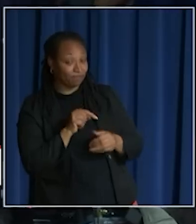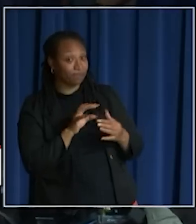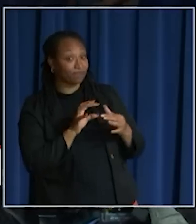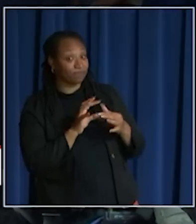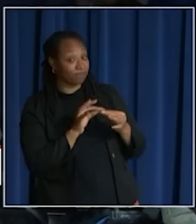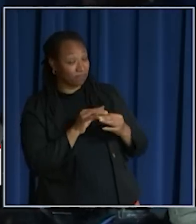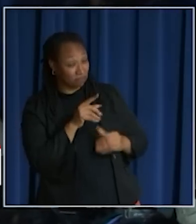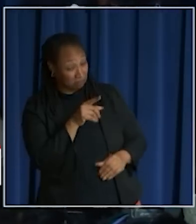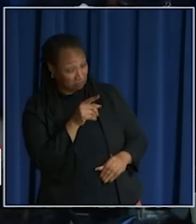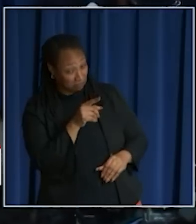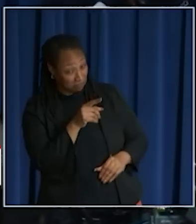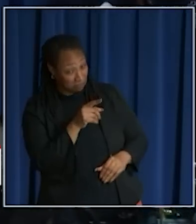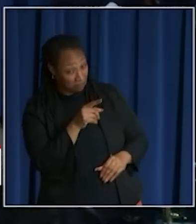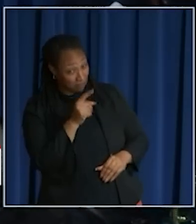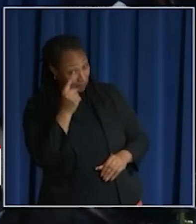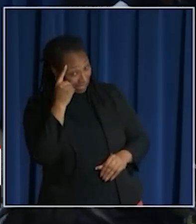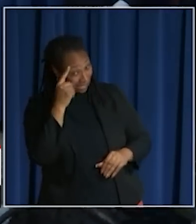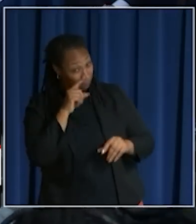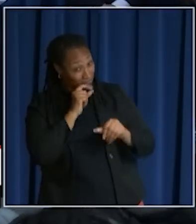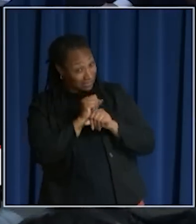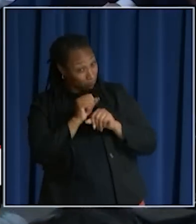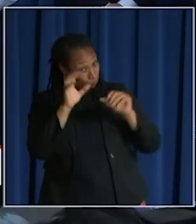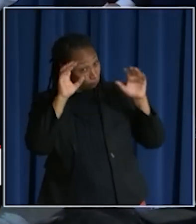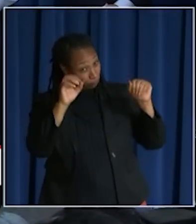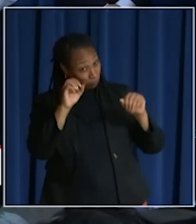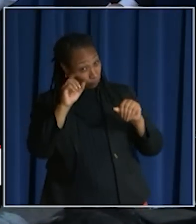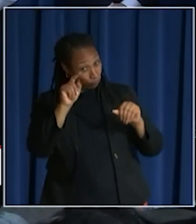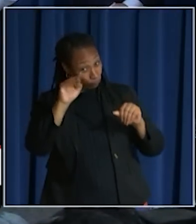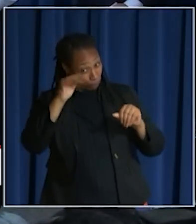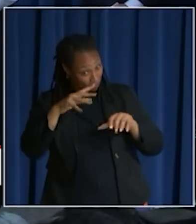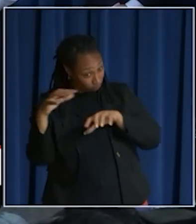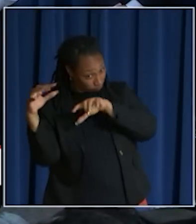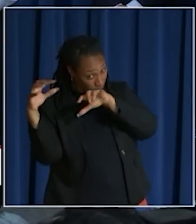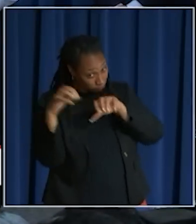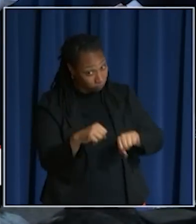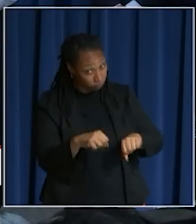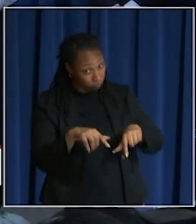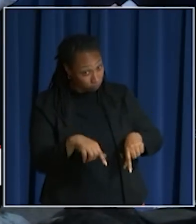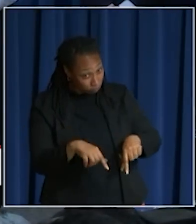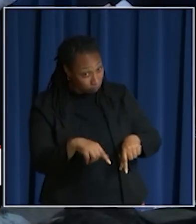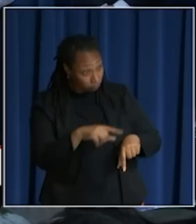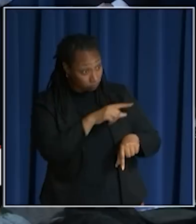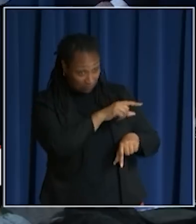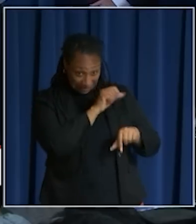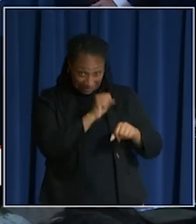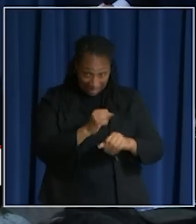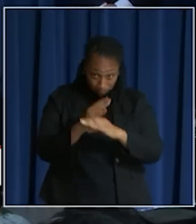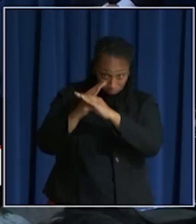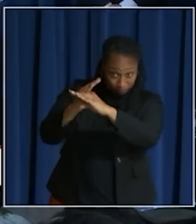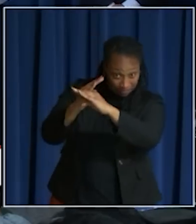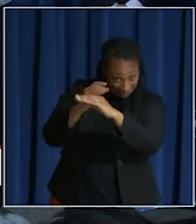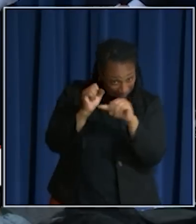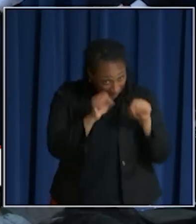done, or the city council to prevent this day from coming? This is,